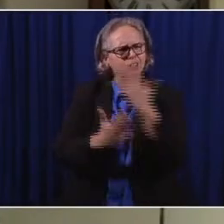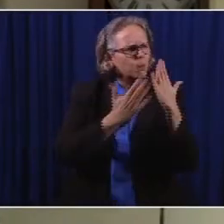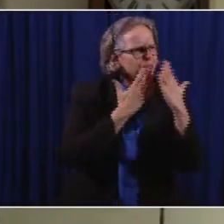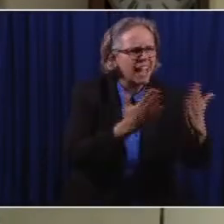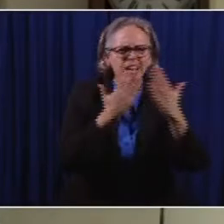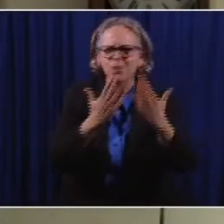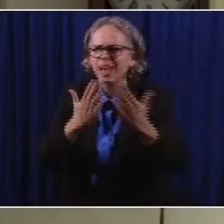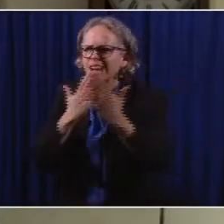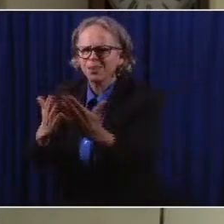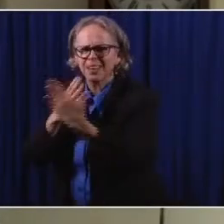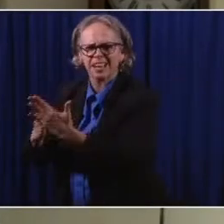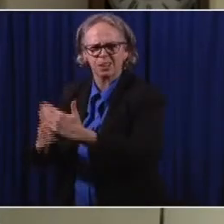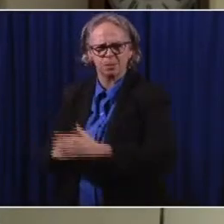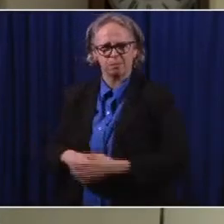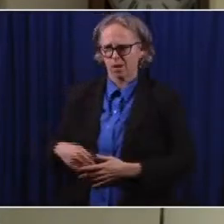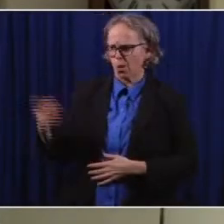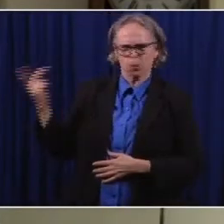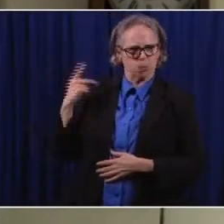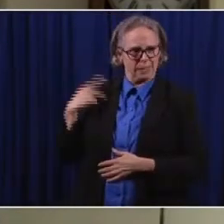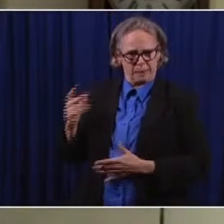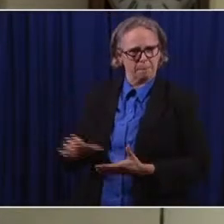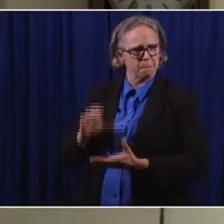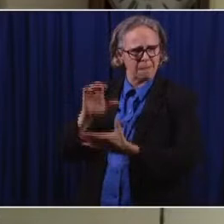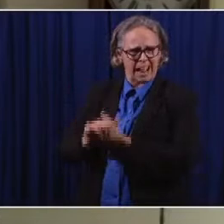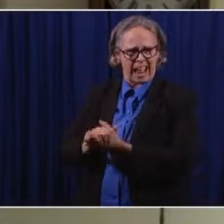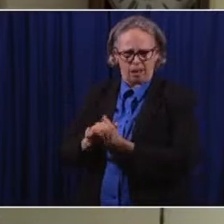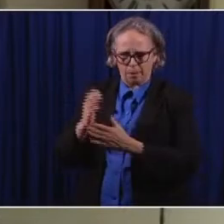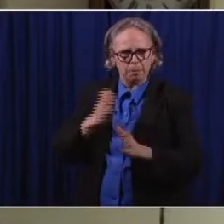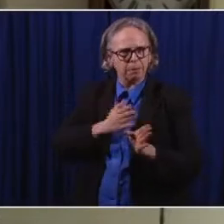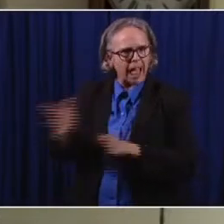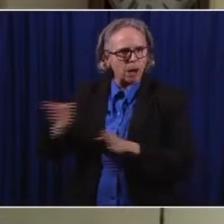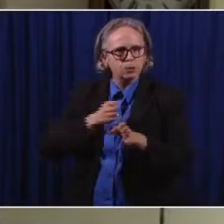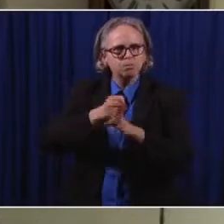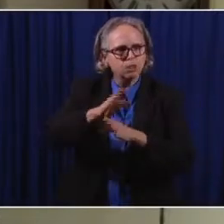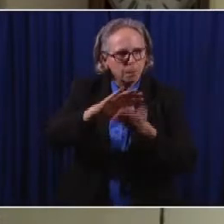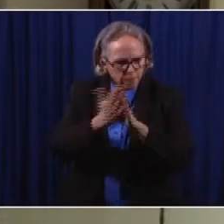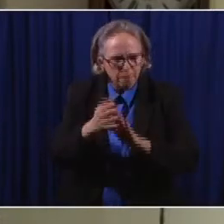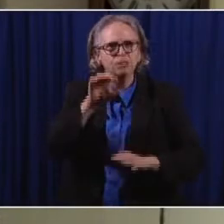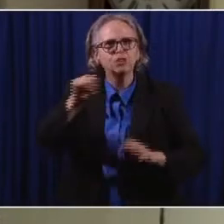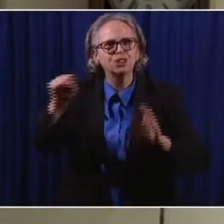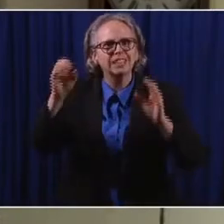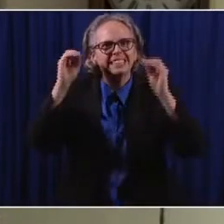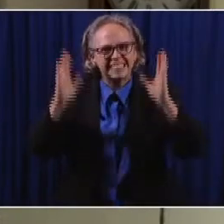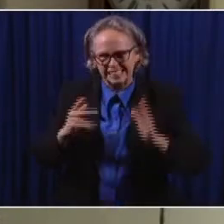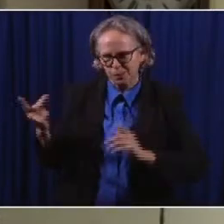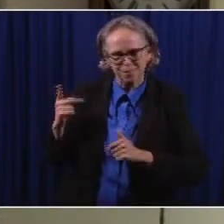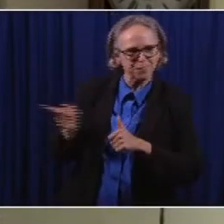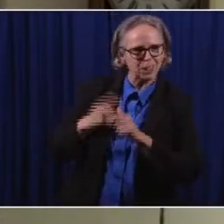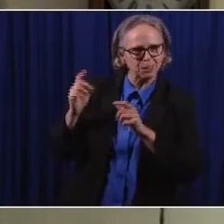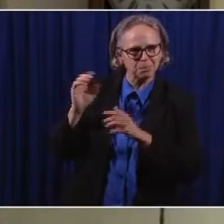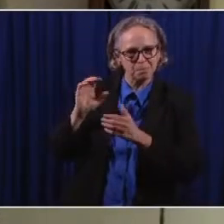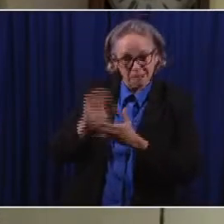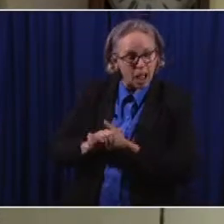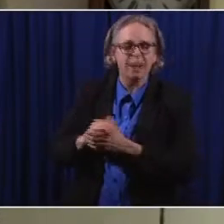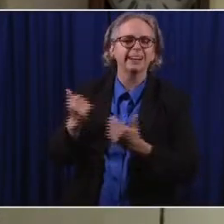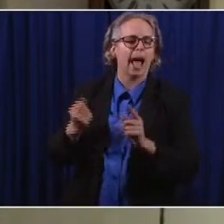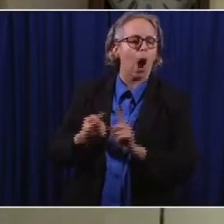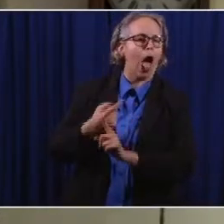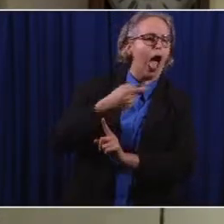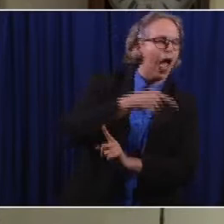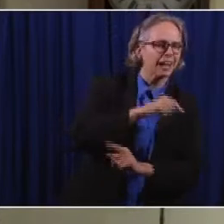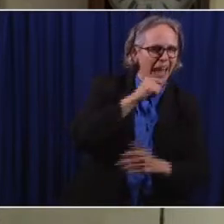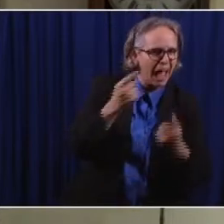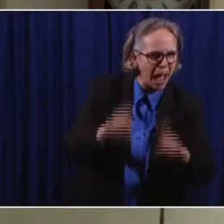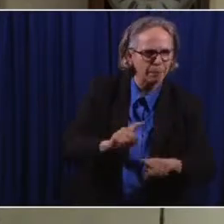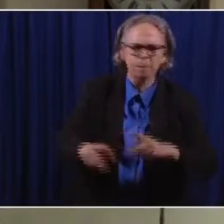social studies teacher. It didn't work out, but my admiration for all of you and what you do every day is very great